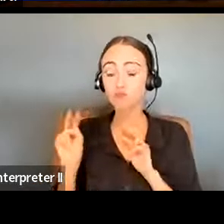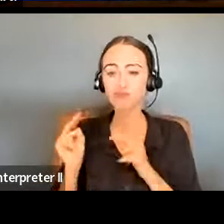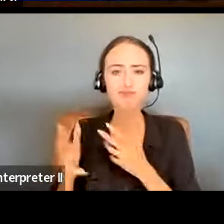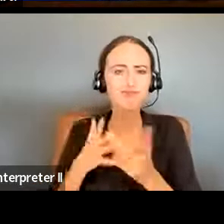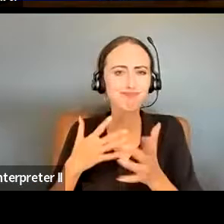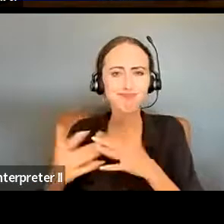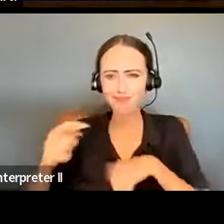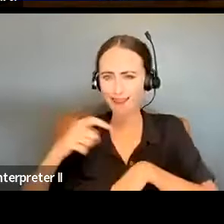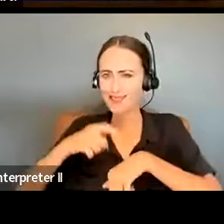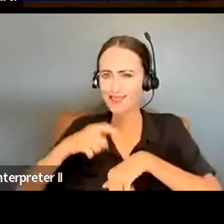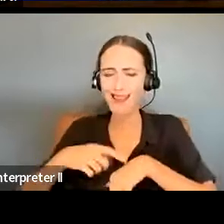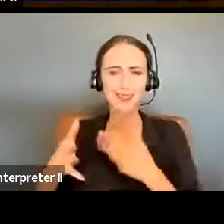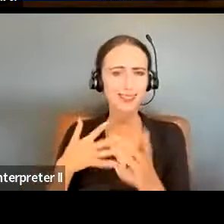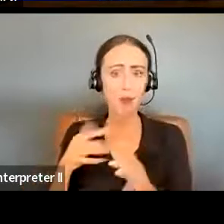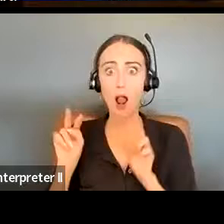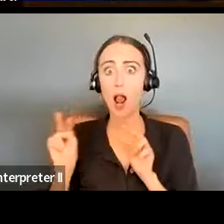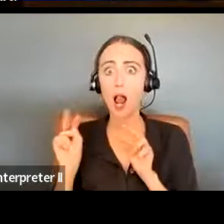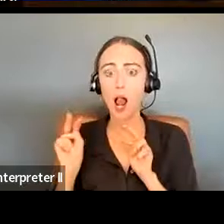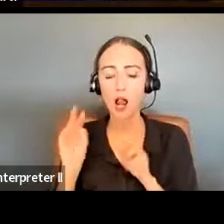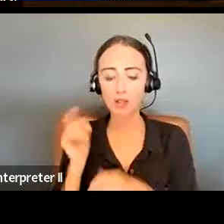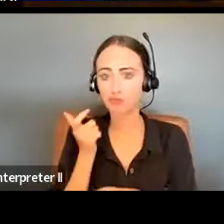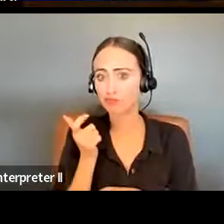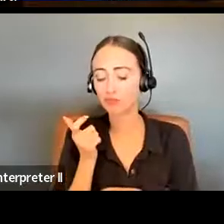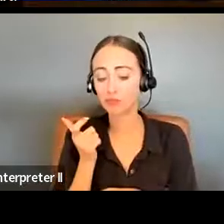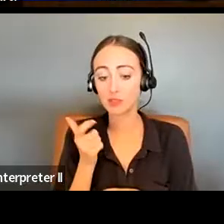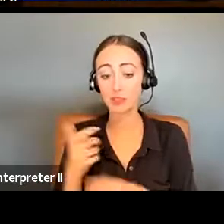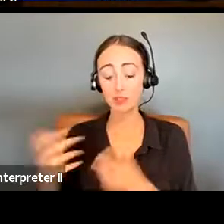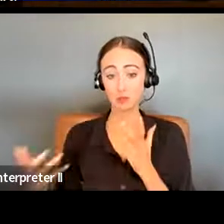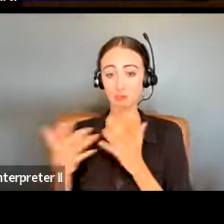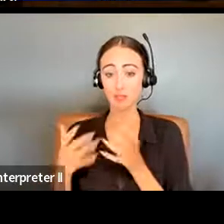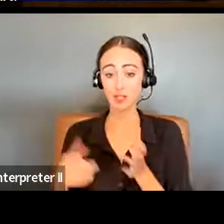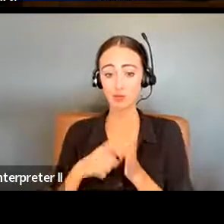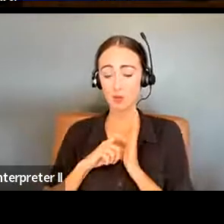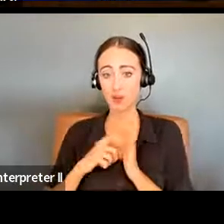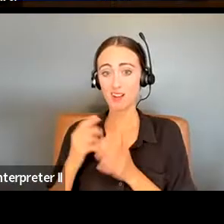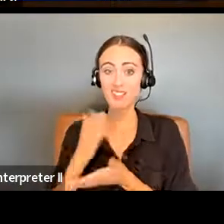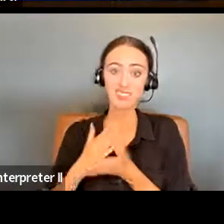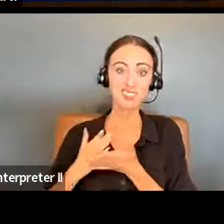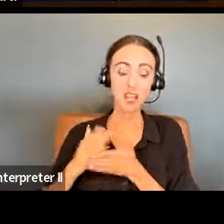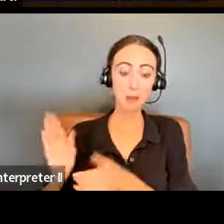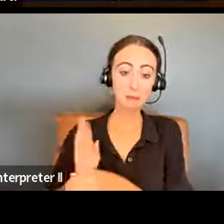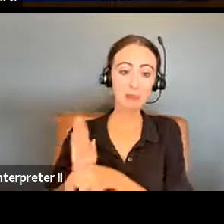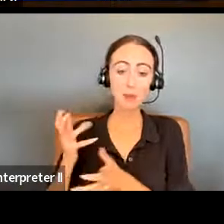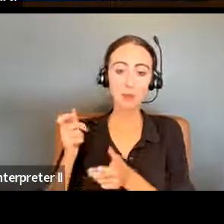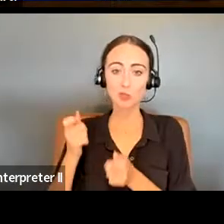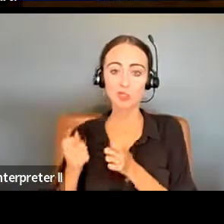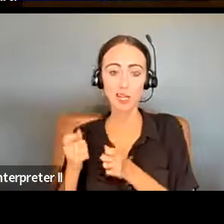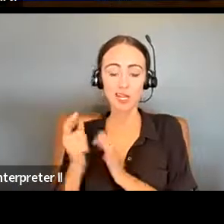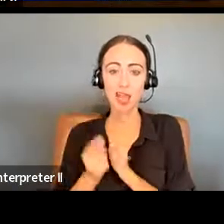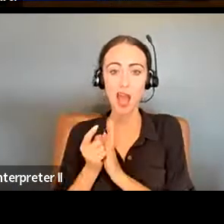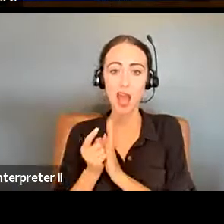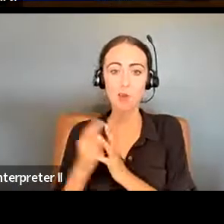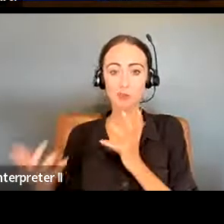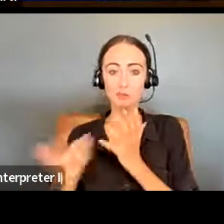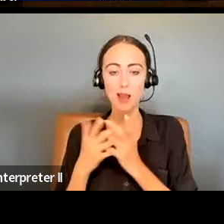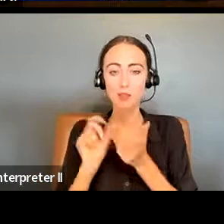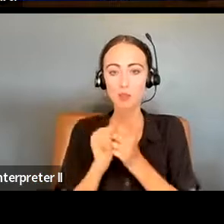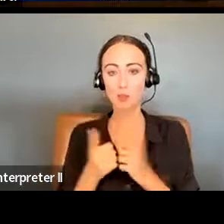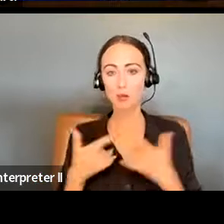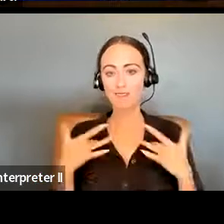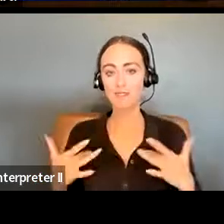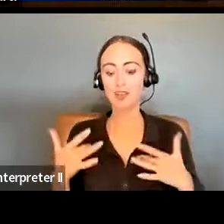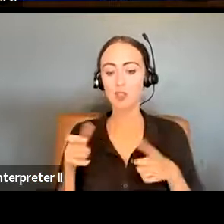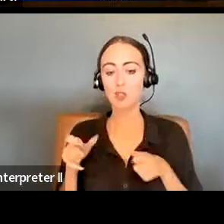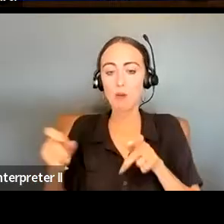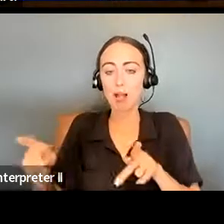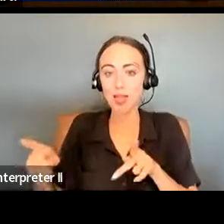regardless of the hour. To meet the demand, some licensed establishments will likely want to amend their hours for this sporting event. to allow